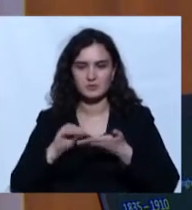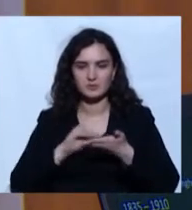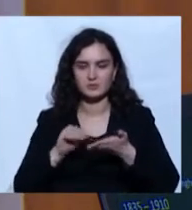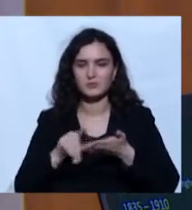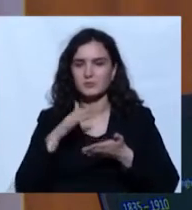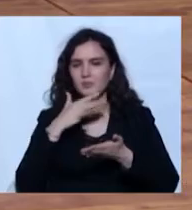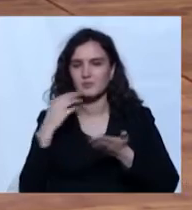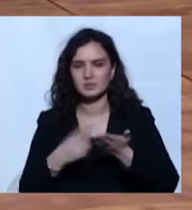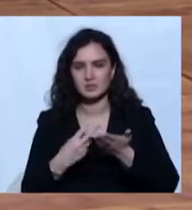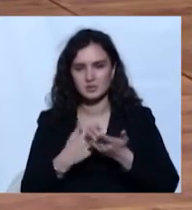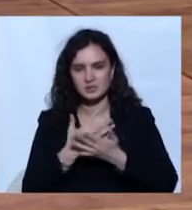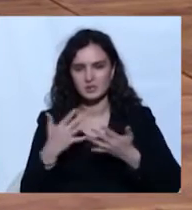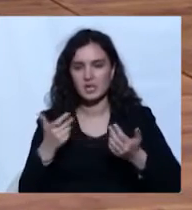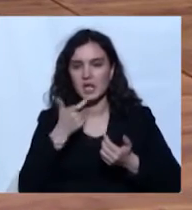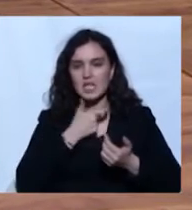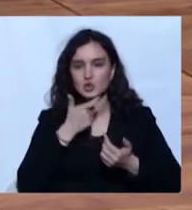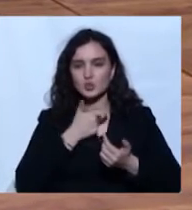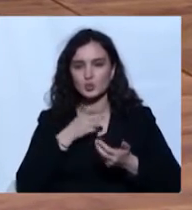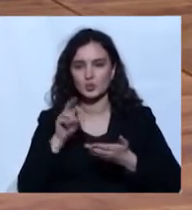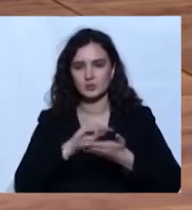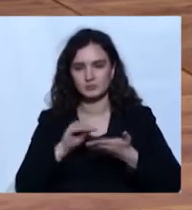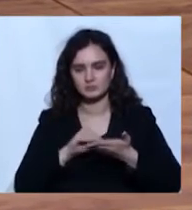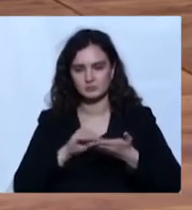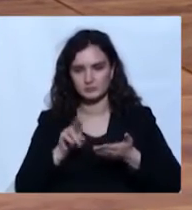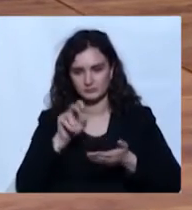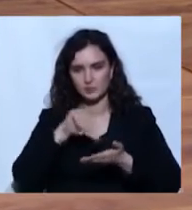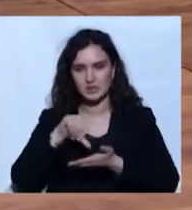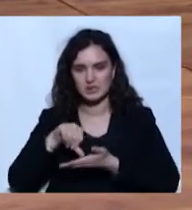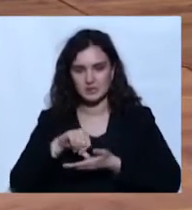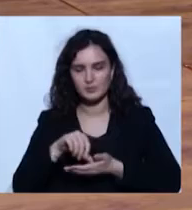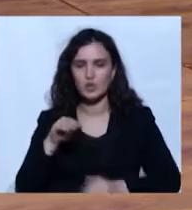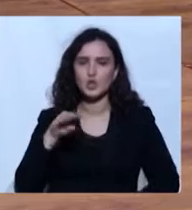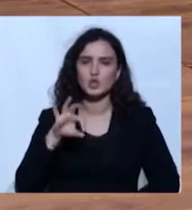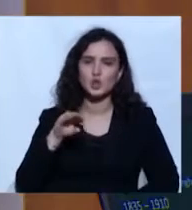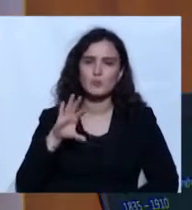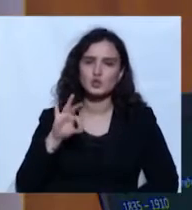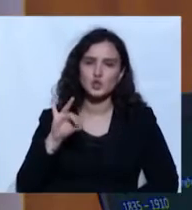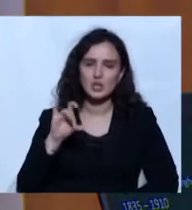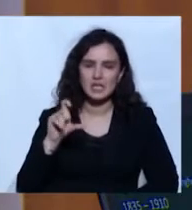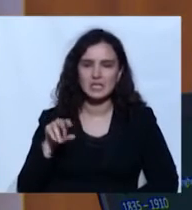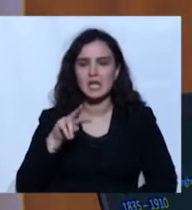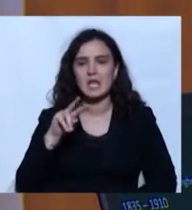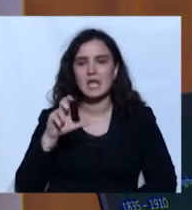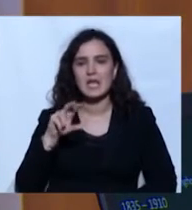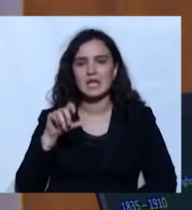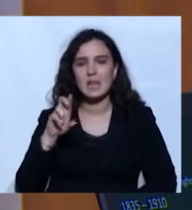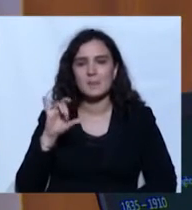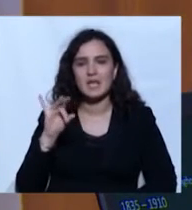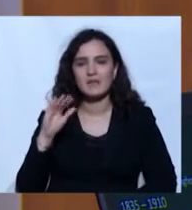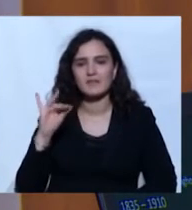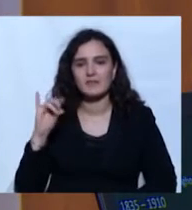greatest actually. He's got a lot of books with classic characters, Tom Sawyer, Huckleberry